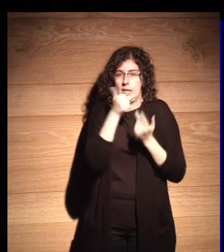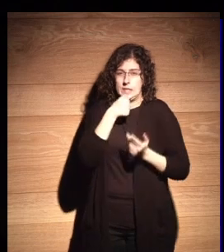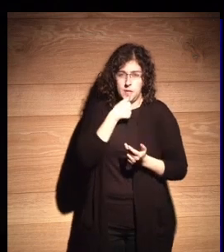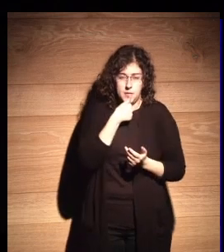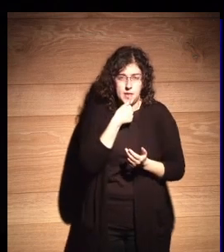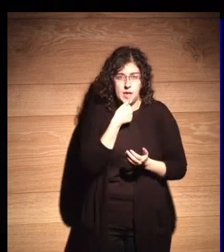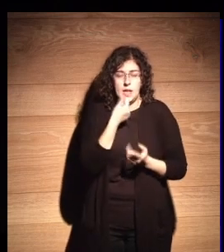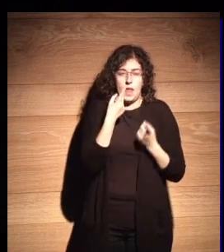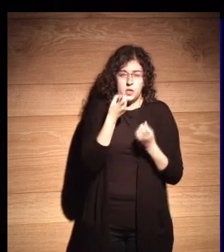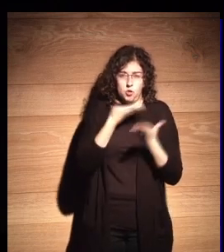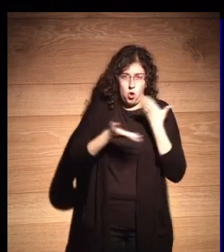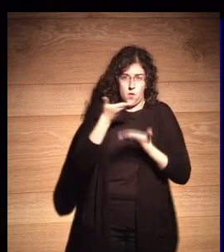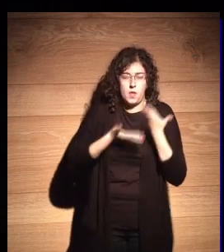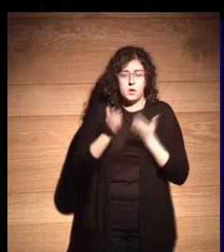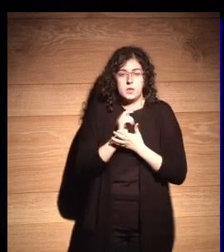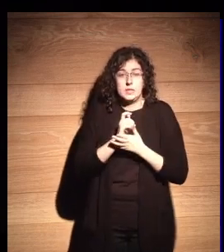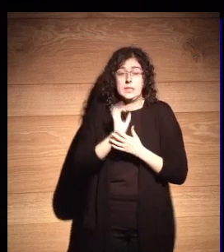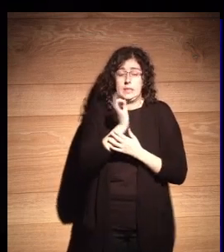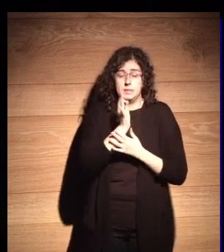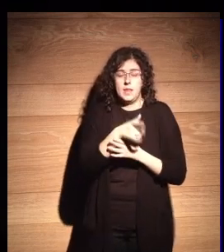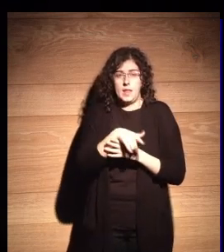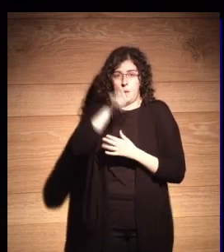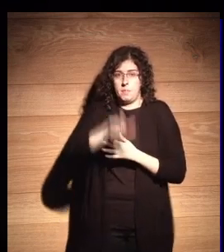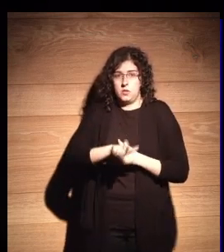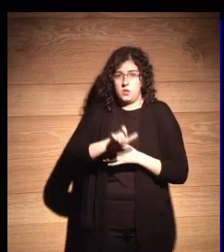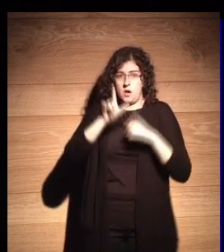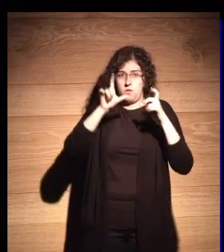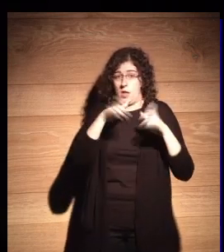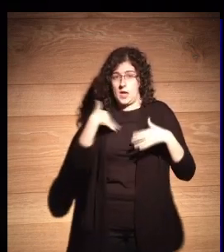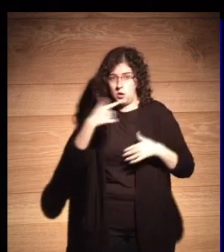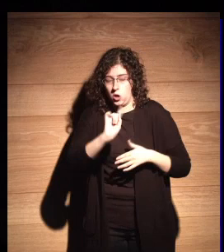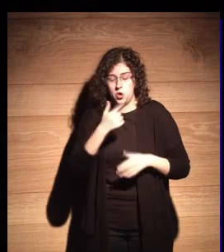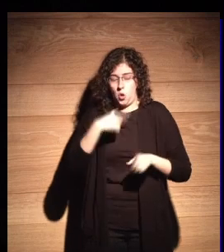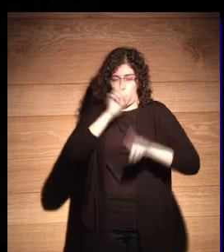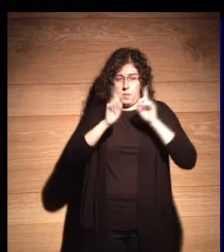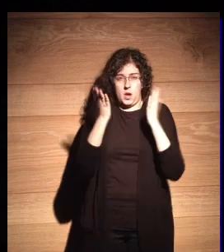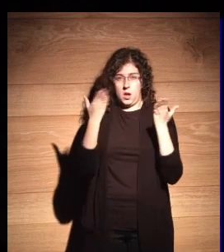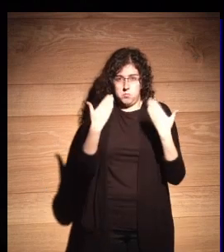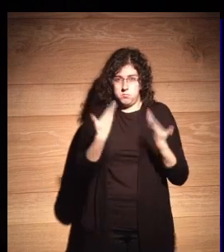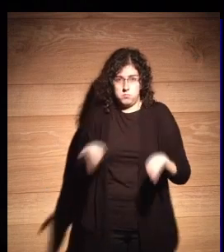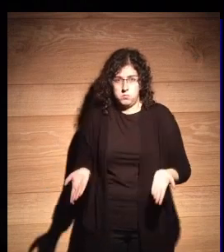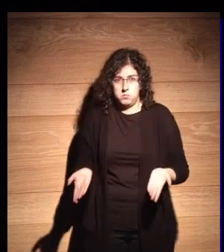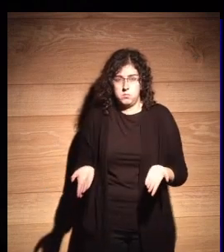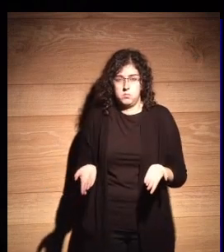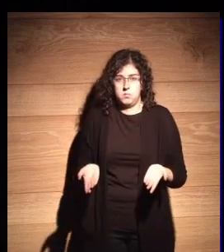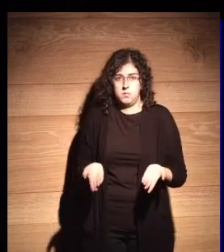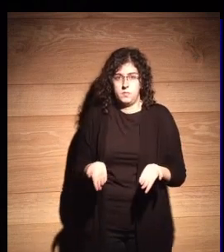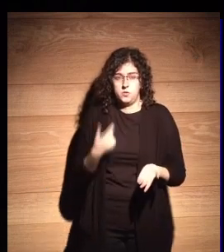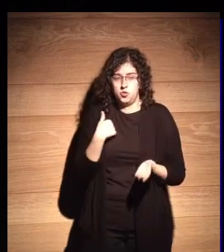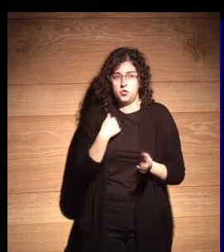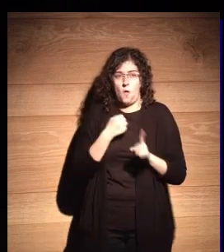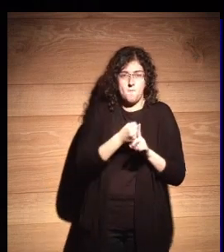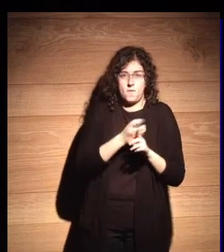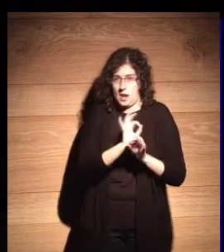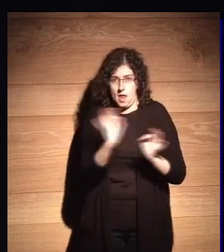mean, if people don't want to be photographed, I'm totally fine with that. I never force anybody. But that means you ask them, or you... All